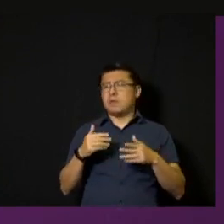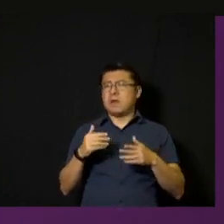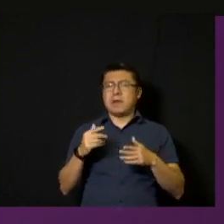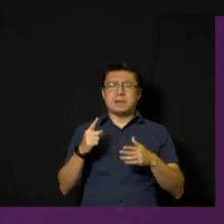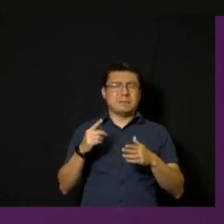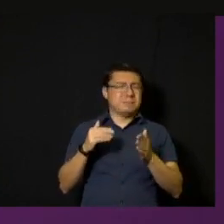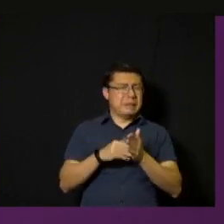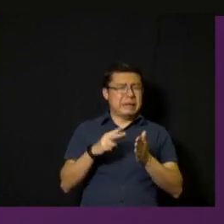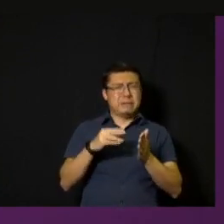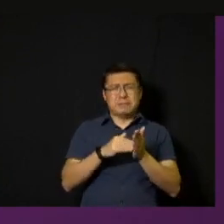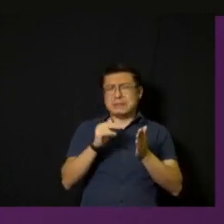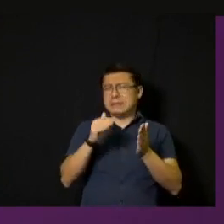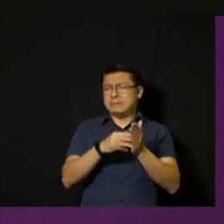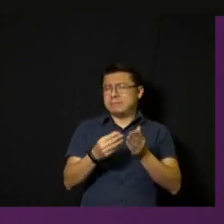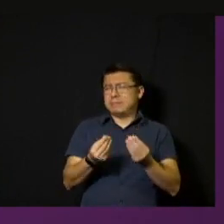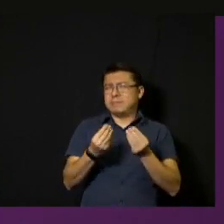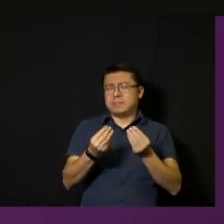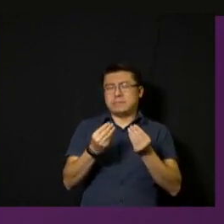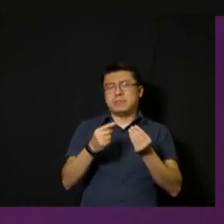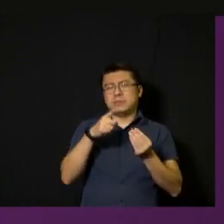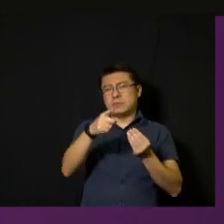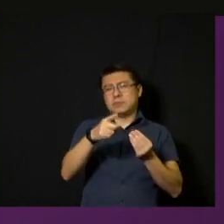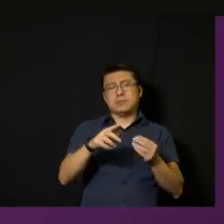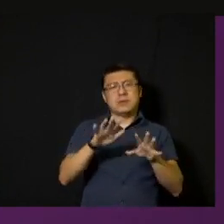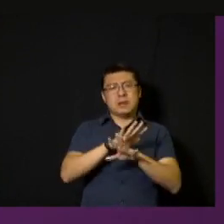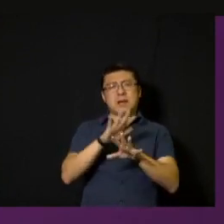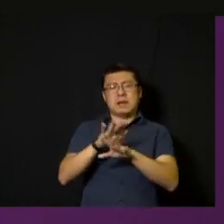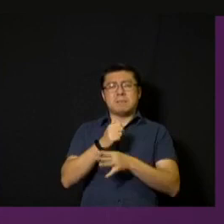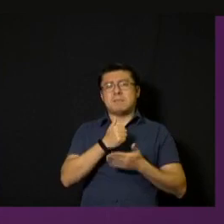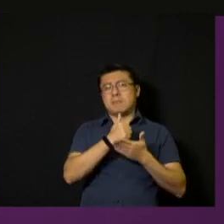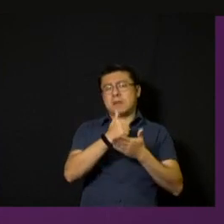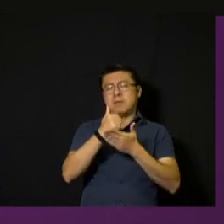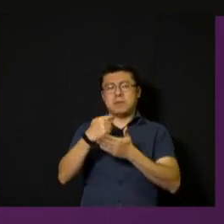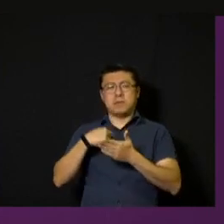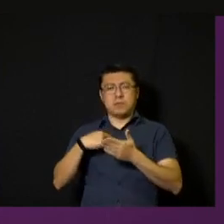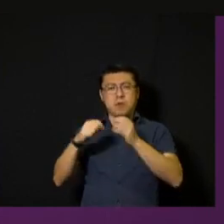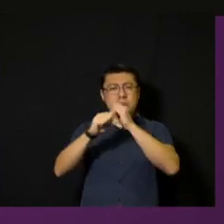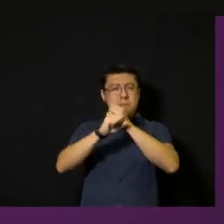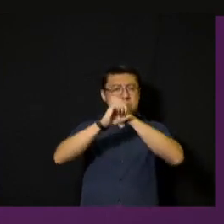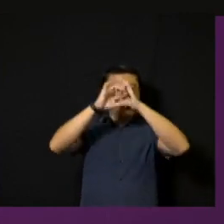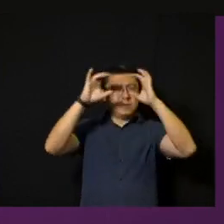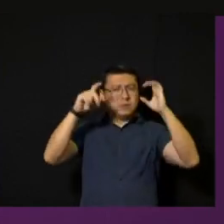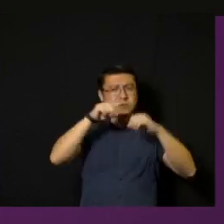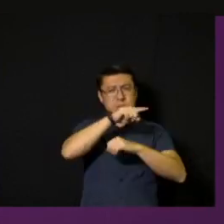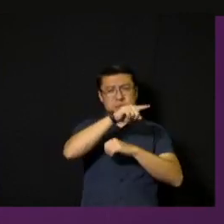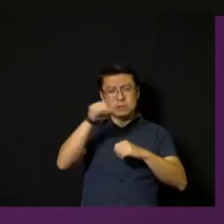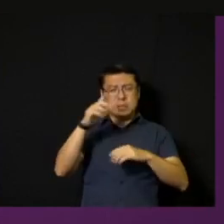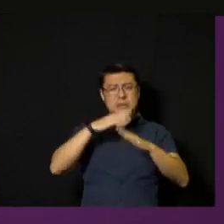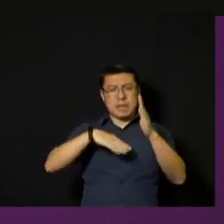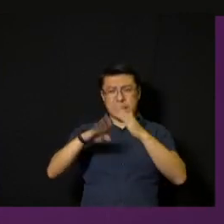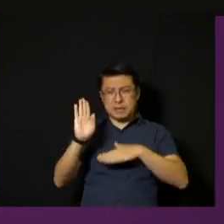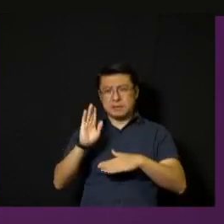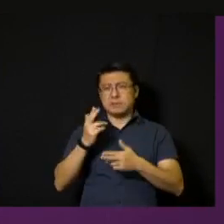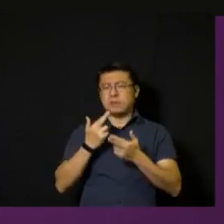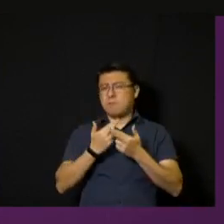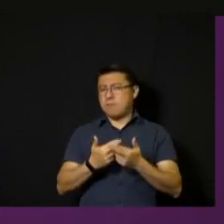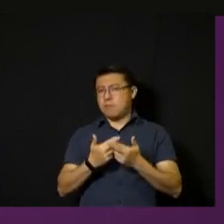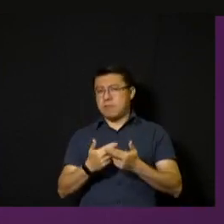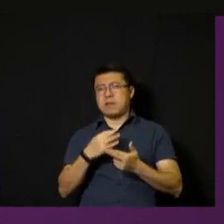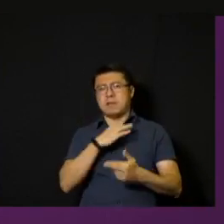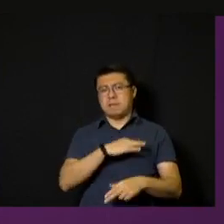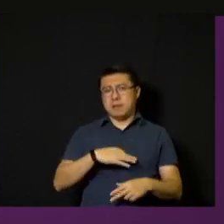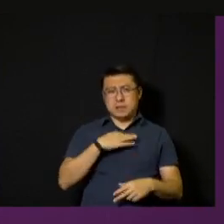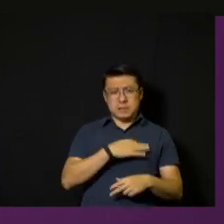and there's more to follow. So more success, more abundance for